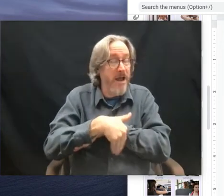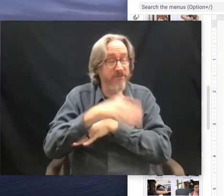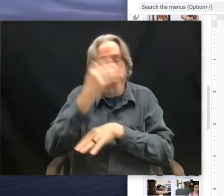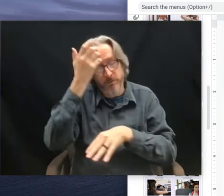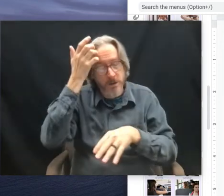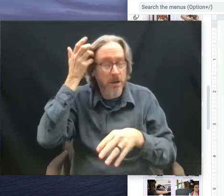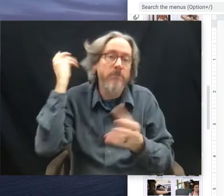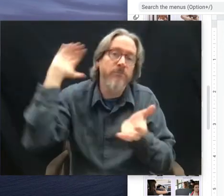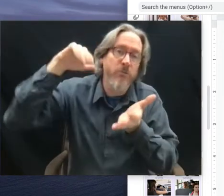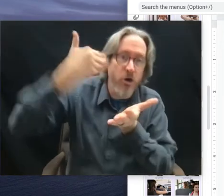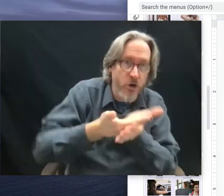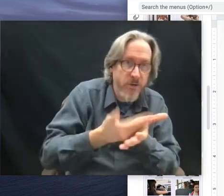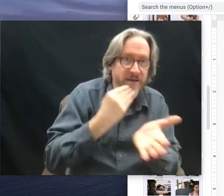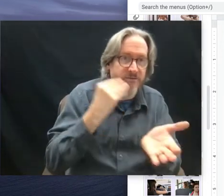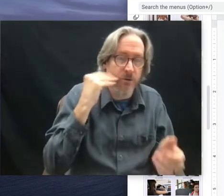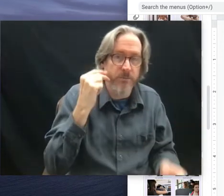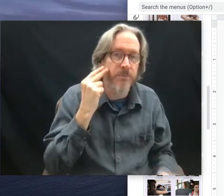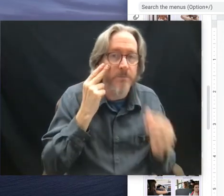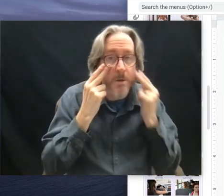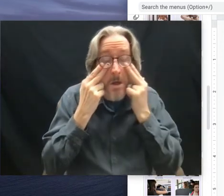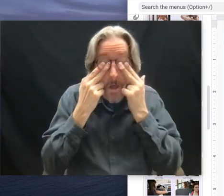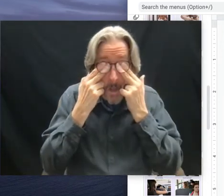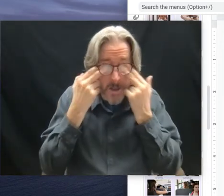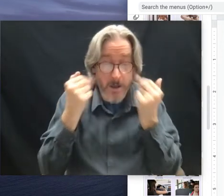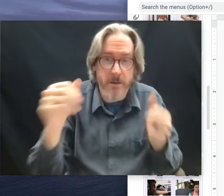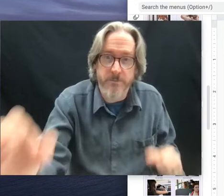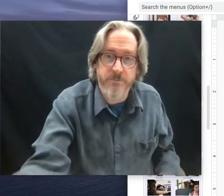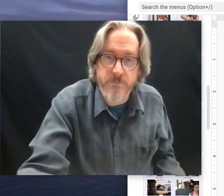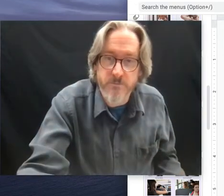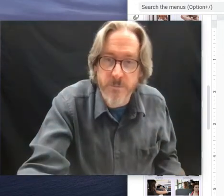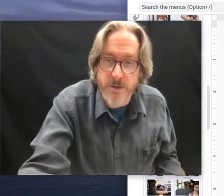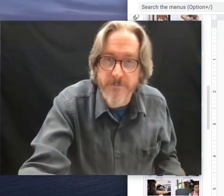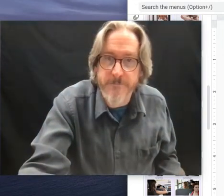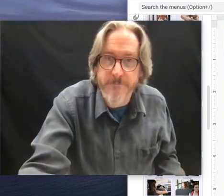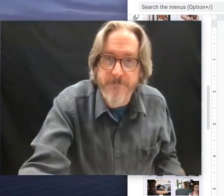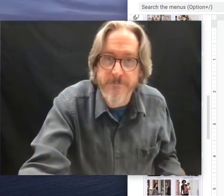So arrive home. Arrive home.